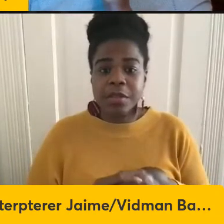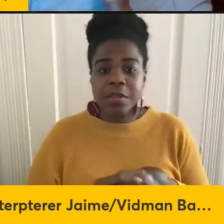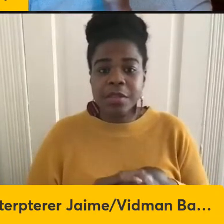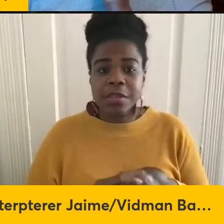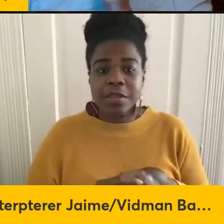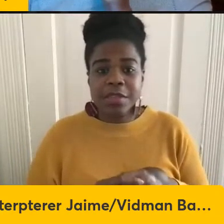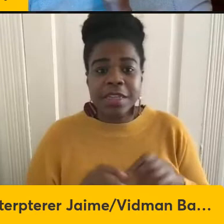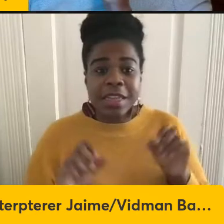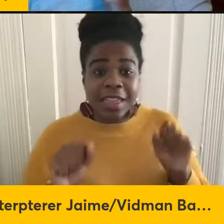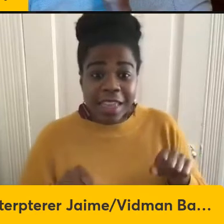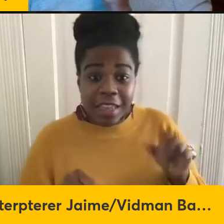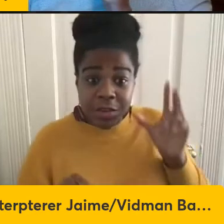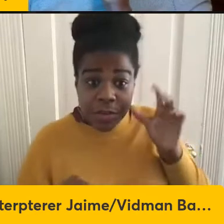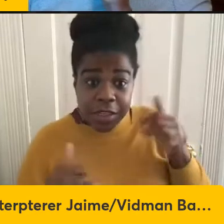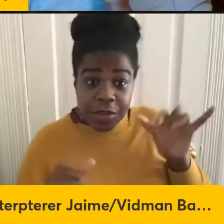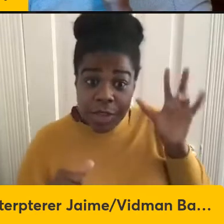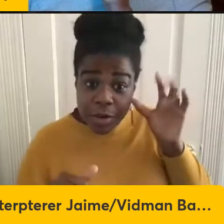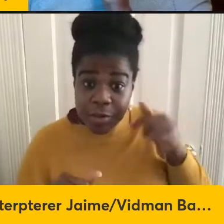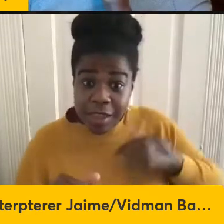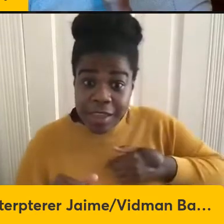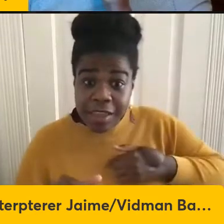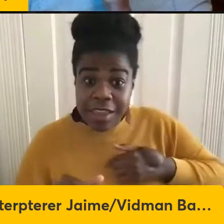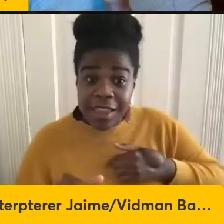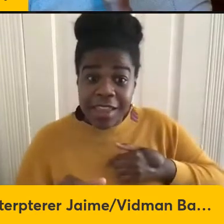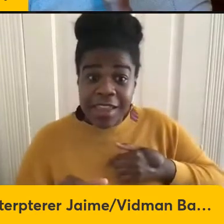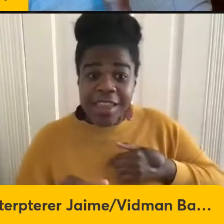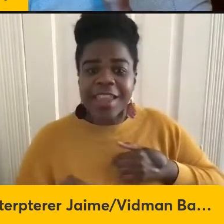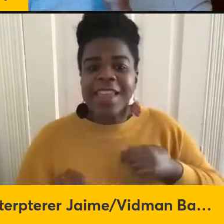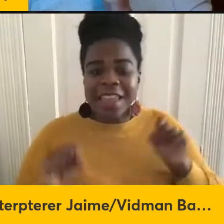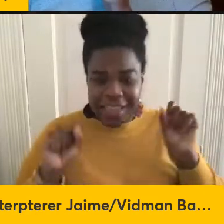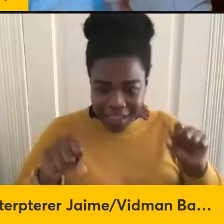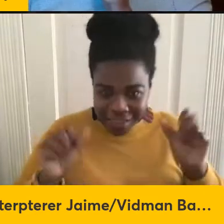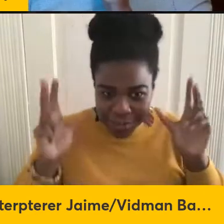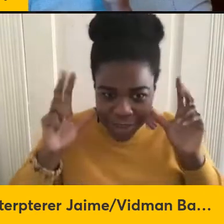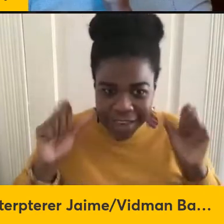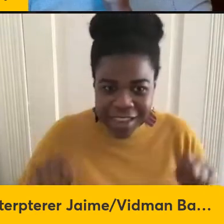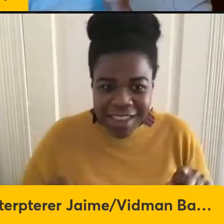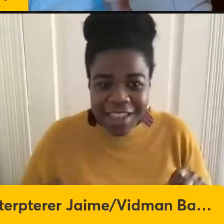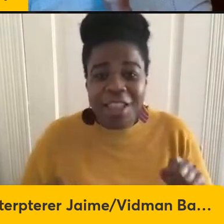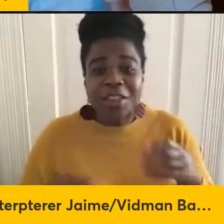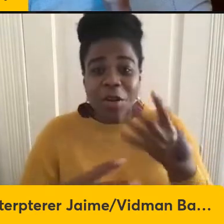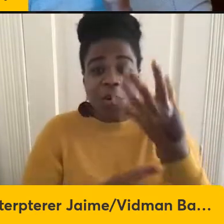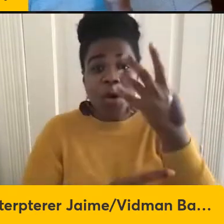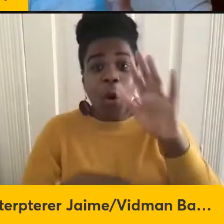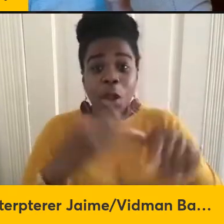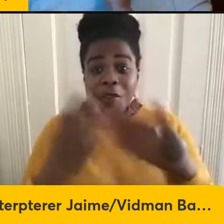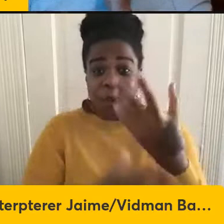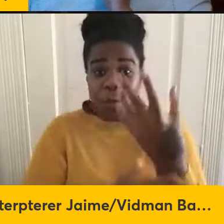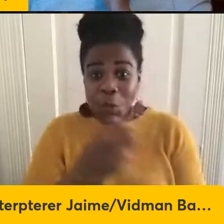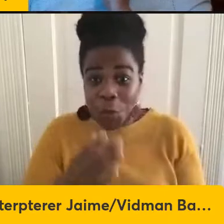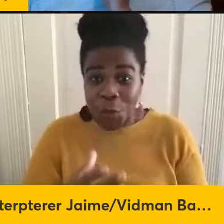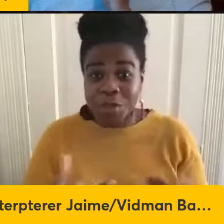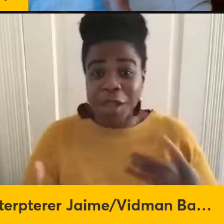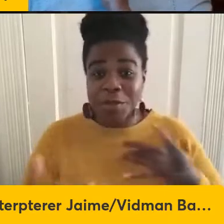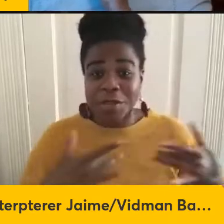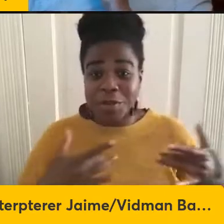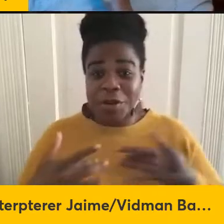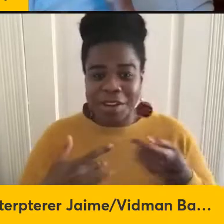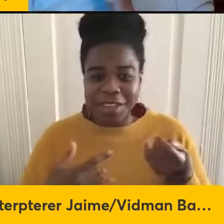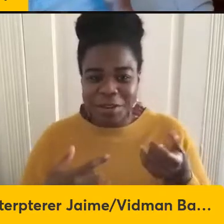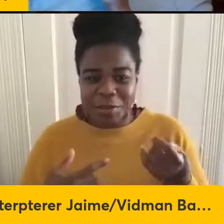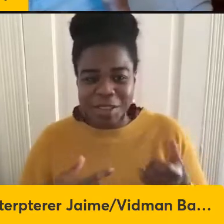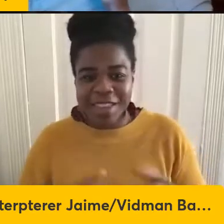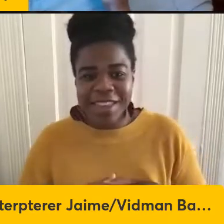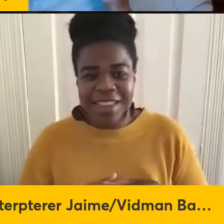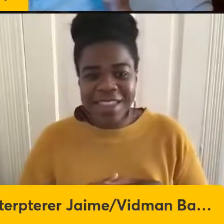Can you guys still hear me? we can hear you. You all disappeared, so I was a bit worried there. As I